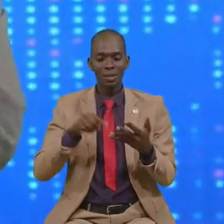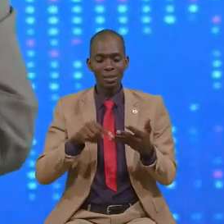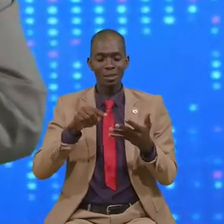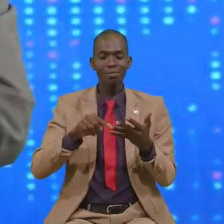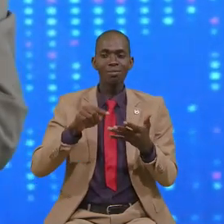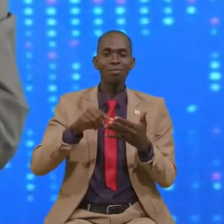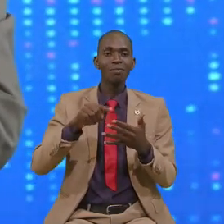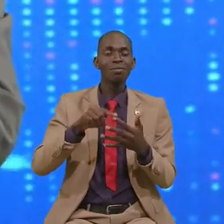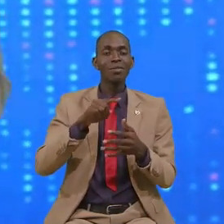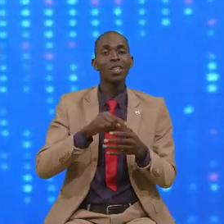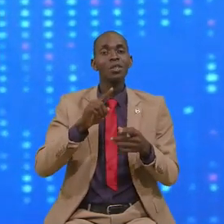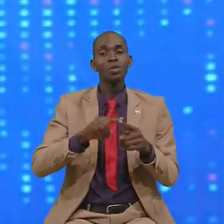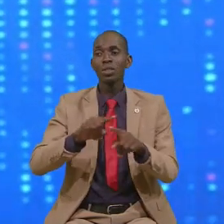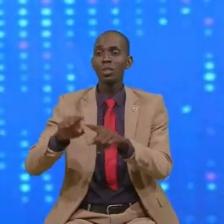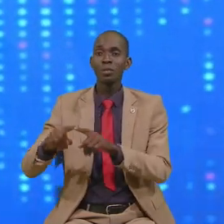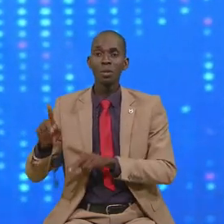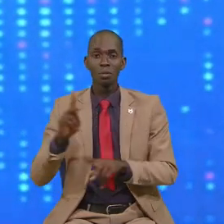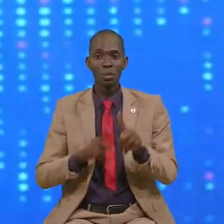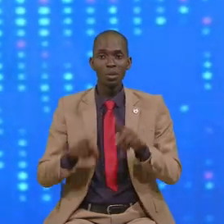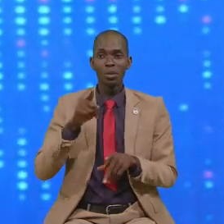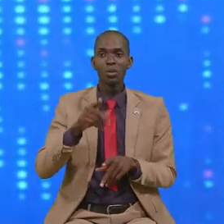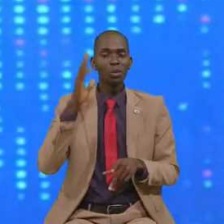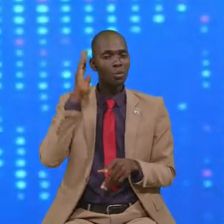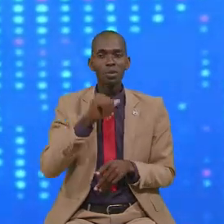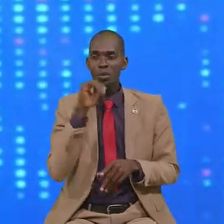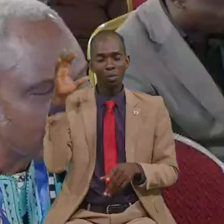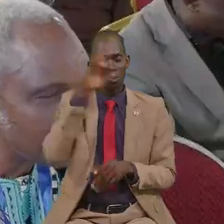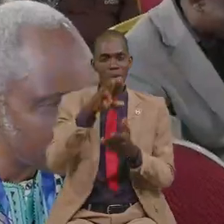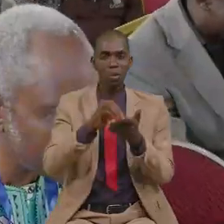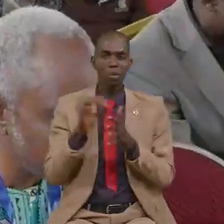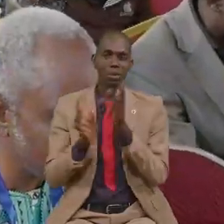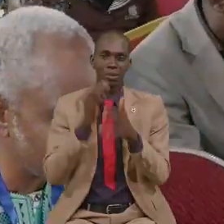to different people, you will not miss out.